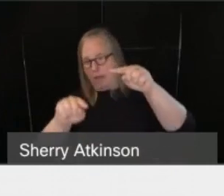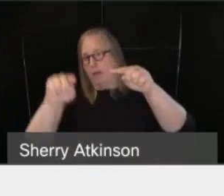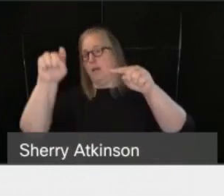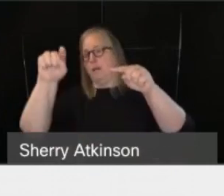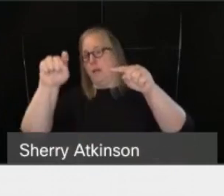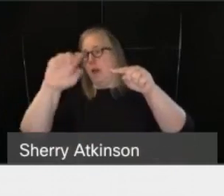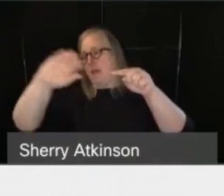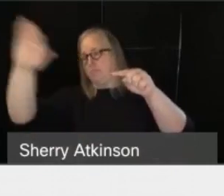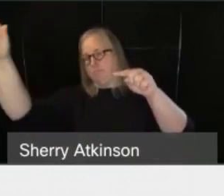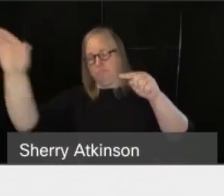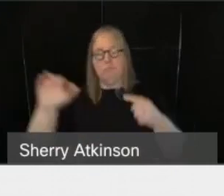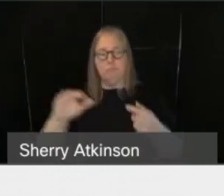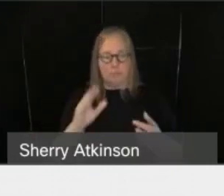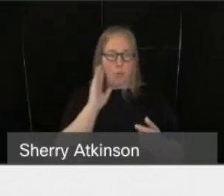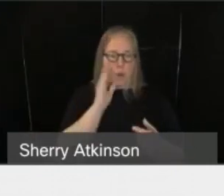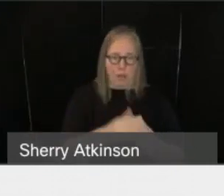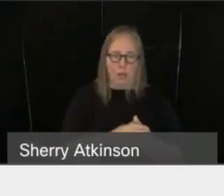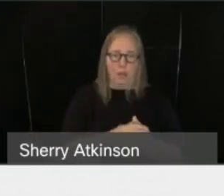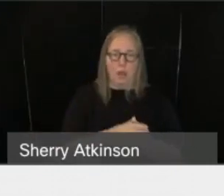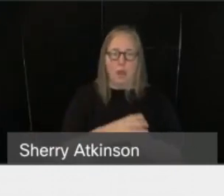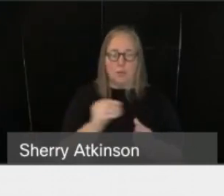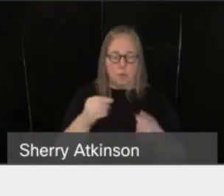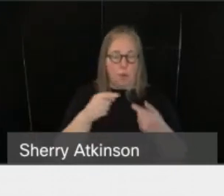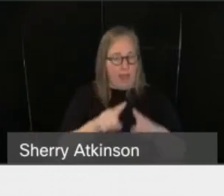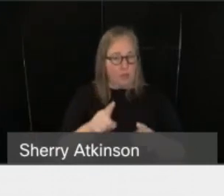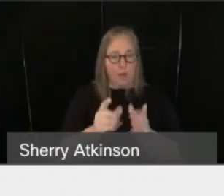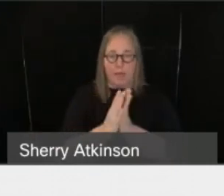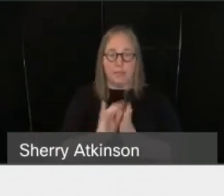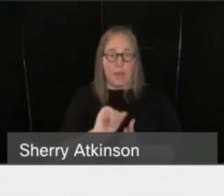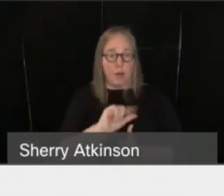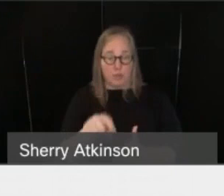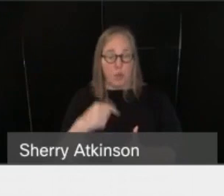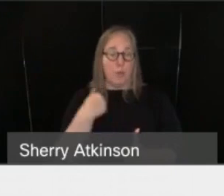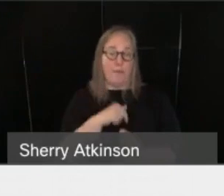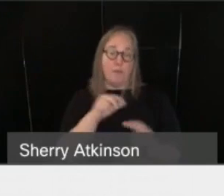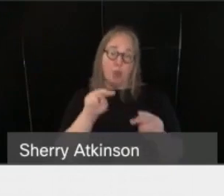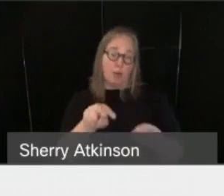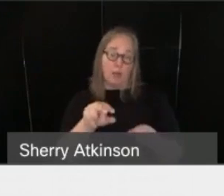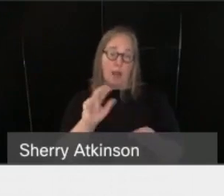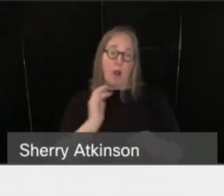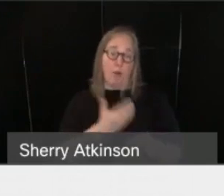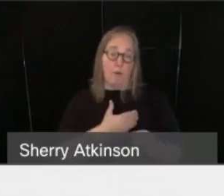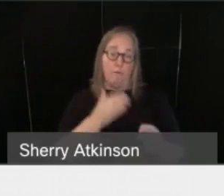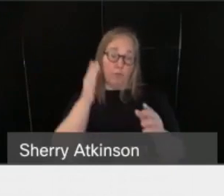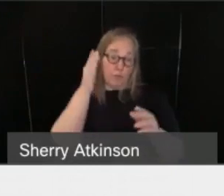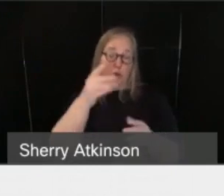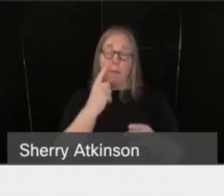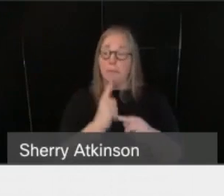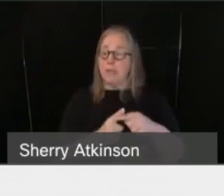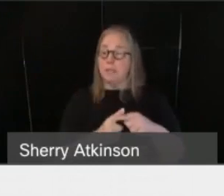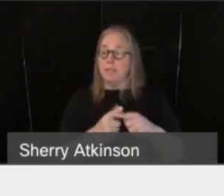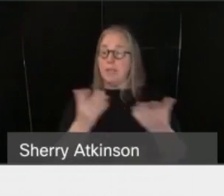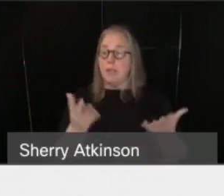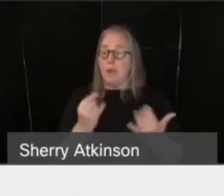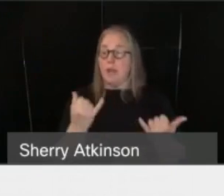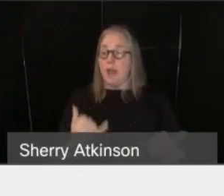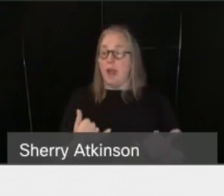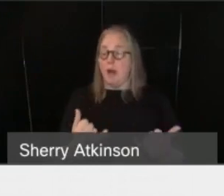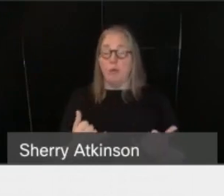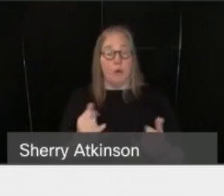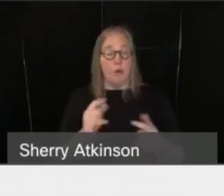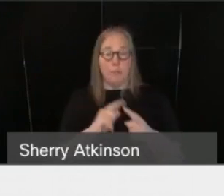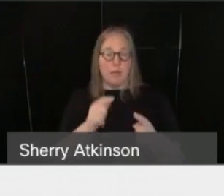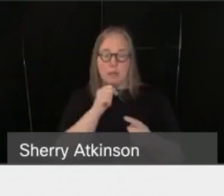ask that question, we have to look at our future as well as the here and now, but not thwart our efforts as we